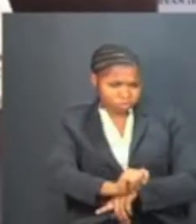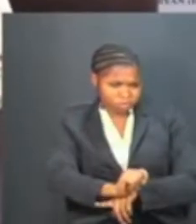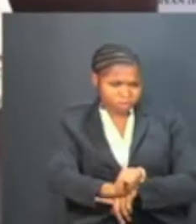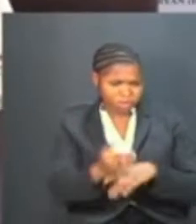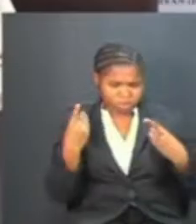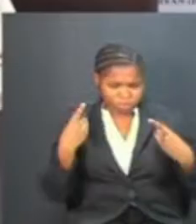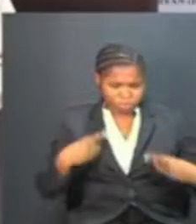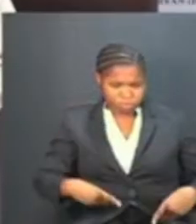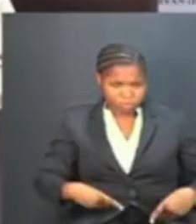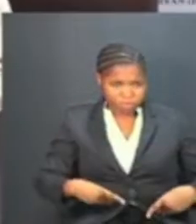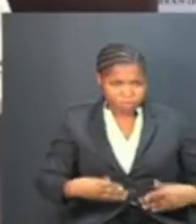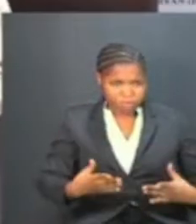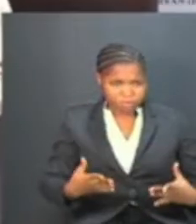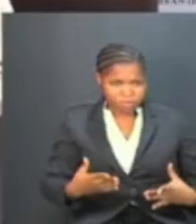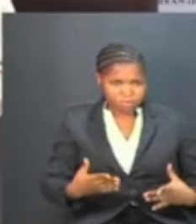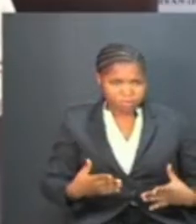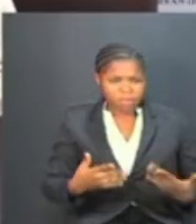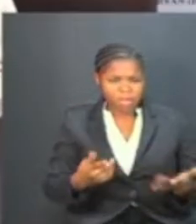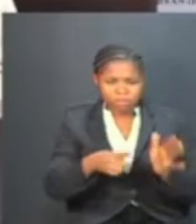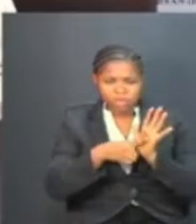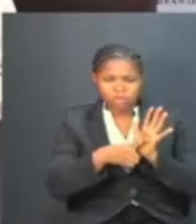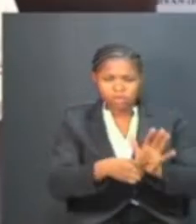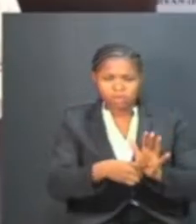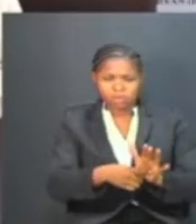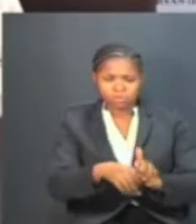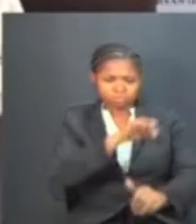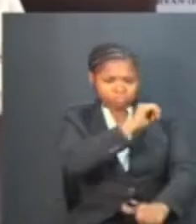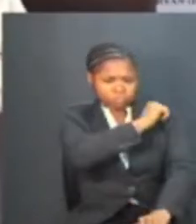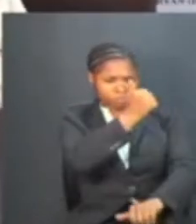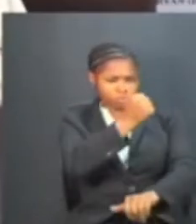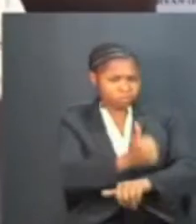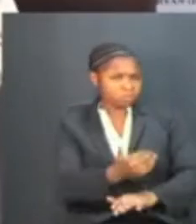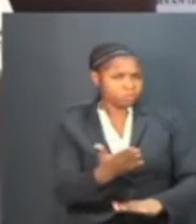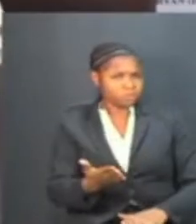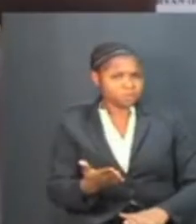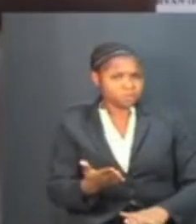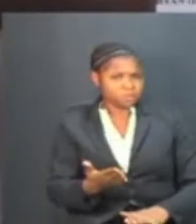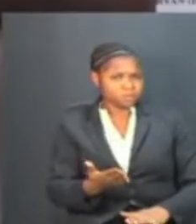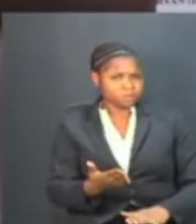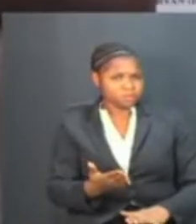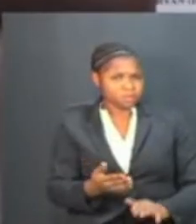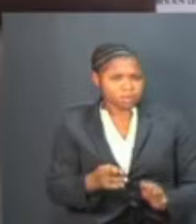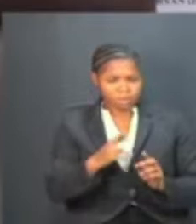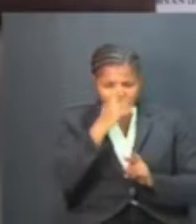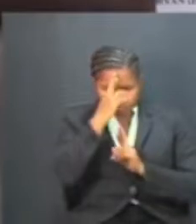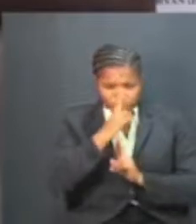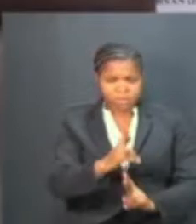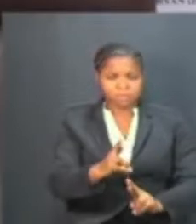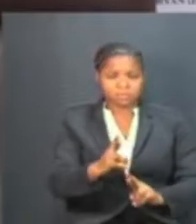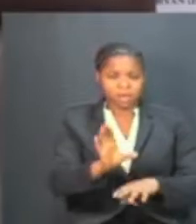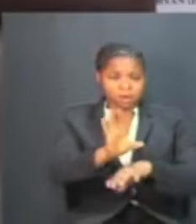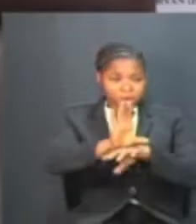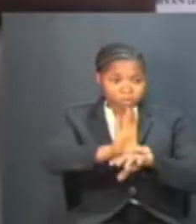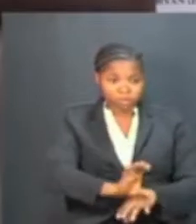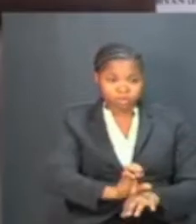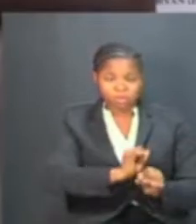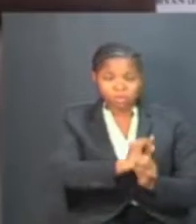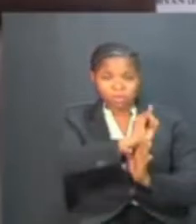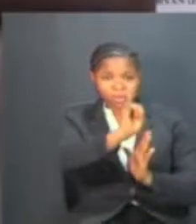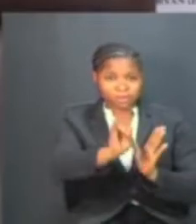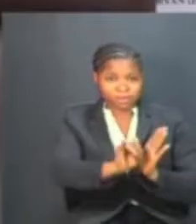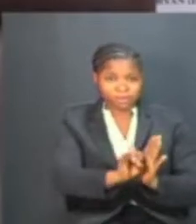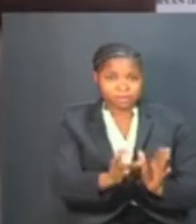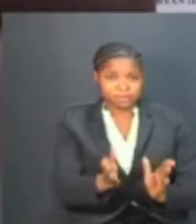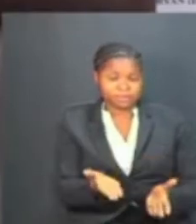Mr. Speaker, it symbolizes authority, symbolizes respect, and cultural identity. Mr. Speaker,